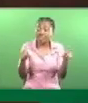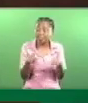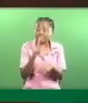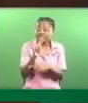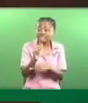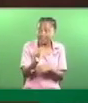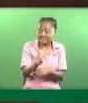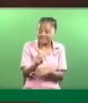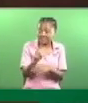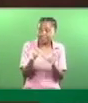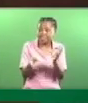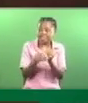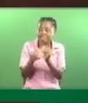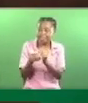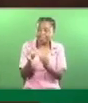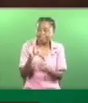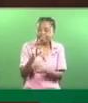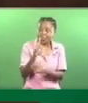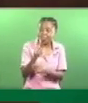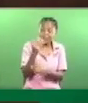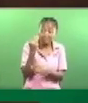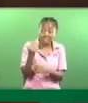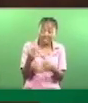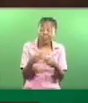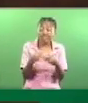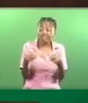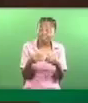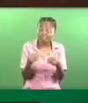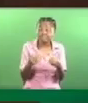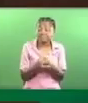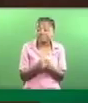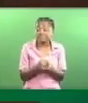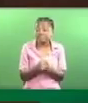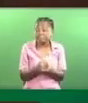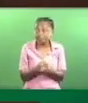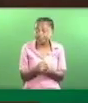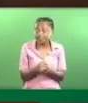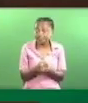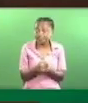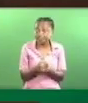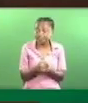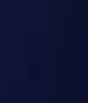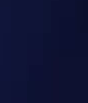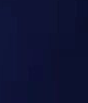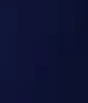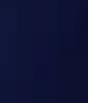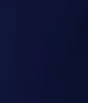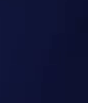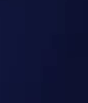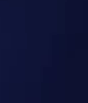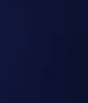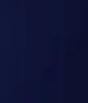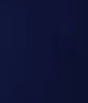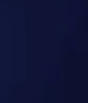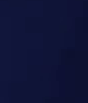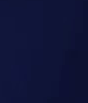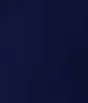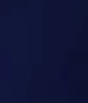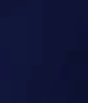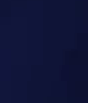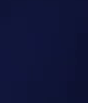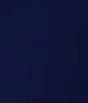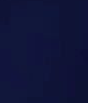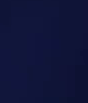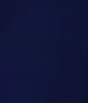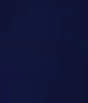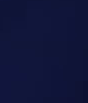Trou Lagoon on lands currently being acquired by the government for the plantation estate. And now for a look at today's energy